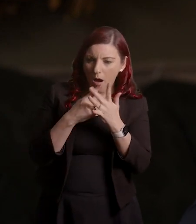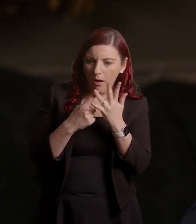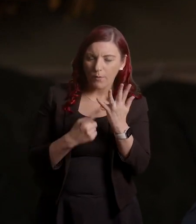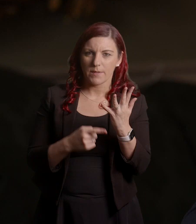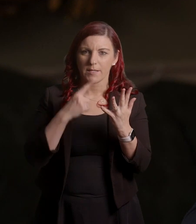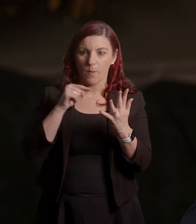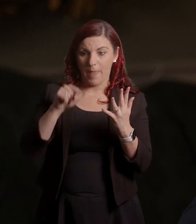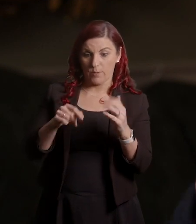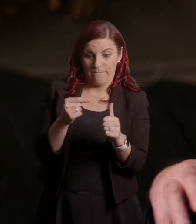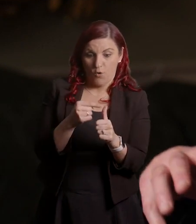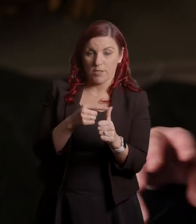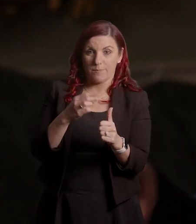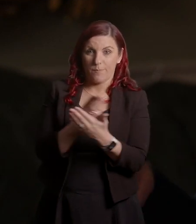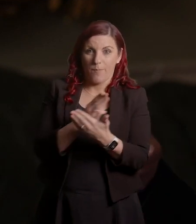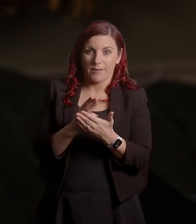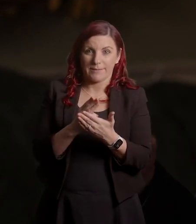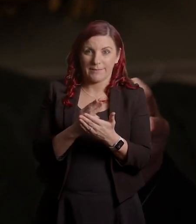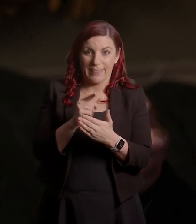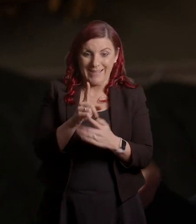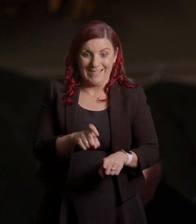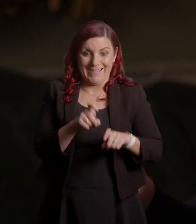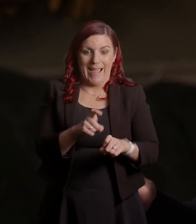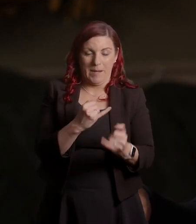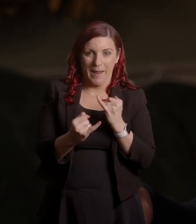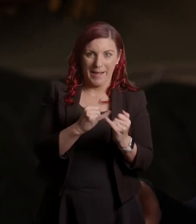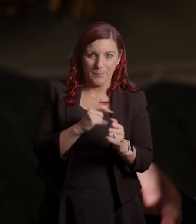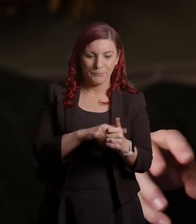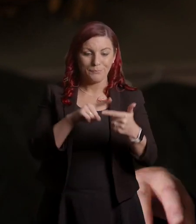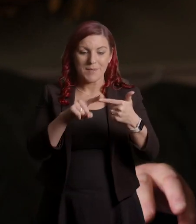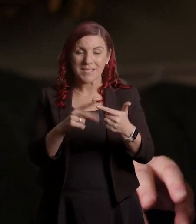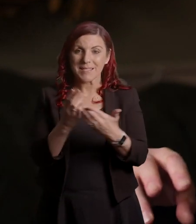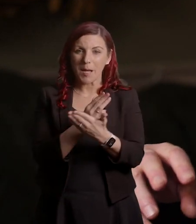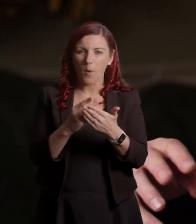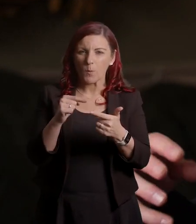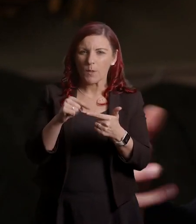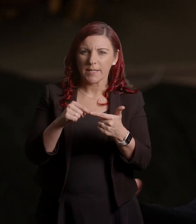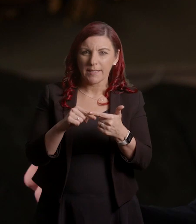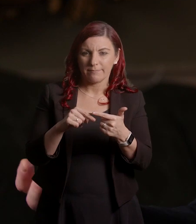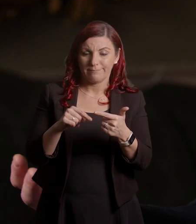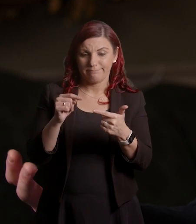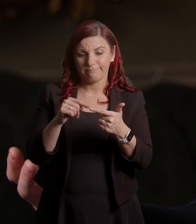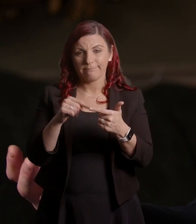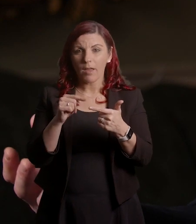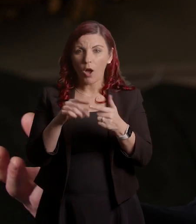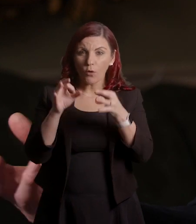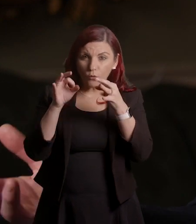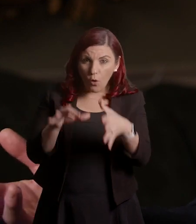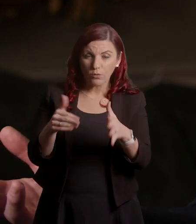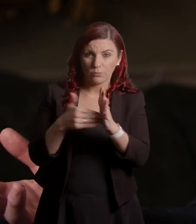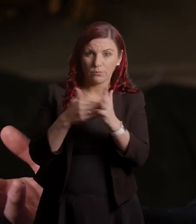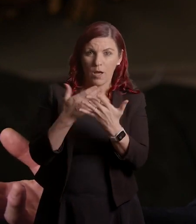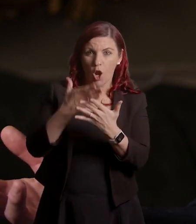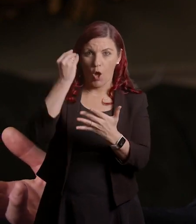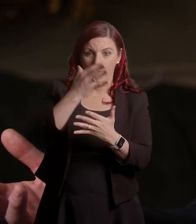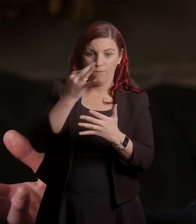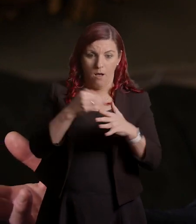So that was the first part, that they stayed, right? The second part then was essentially, of course,